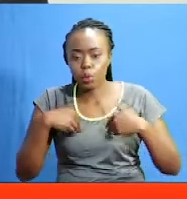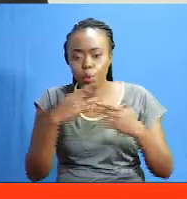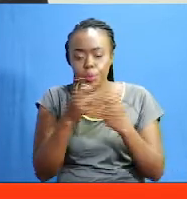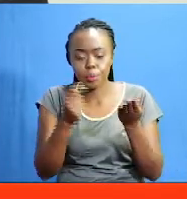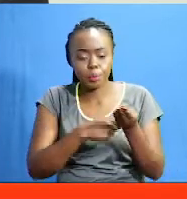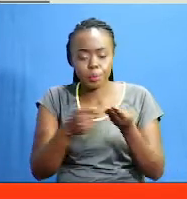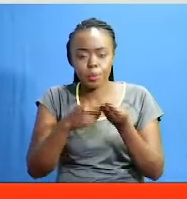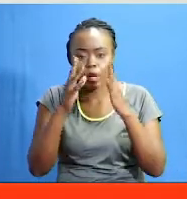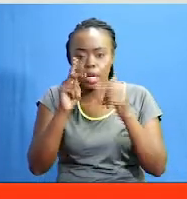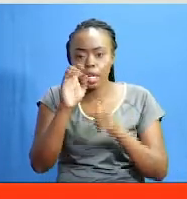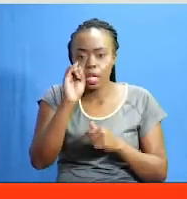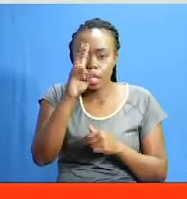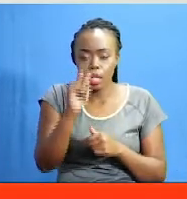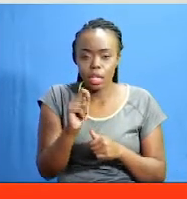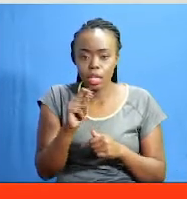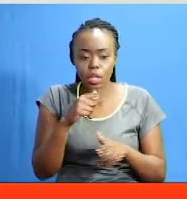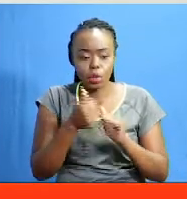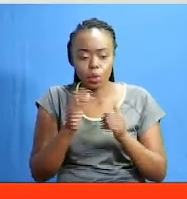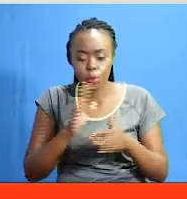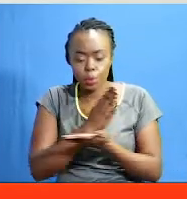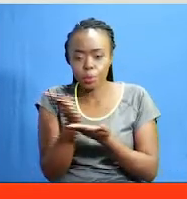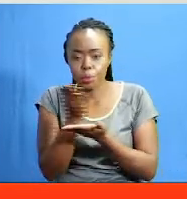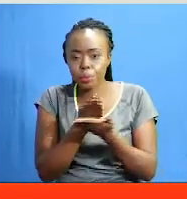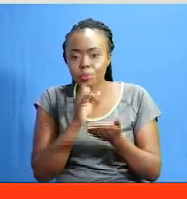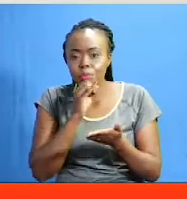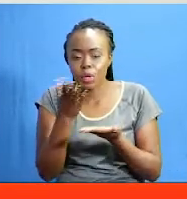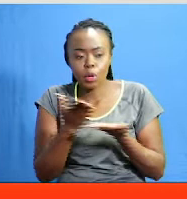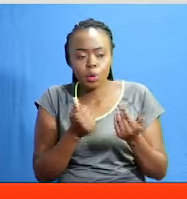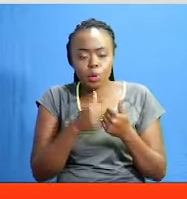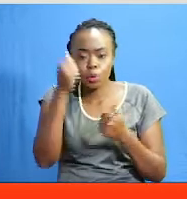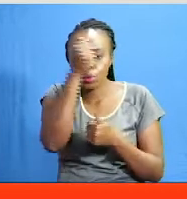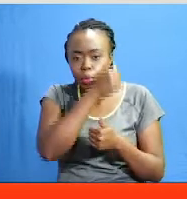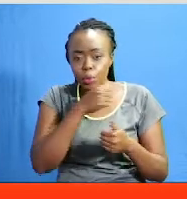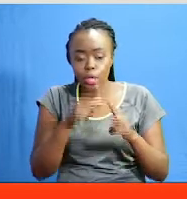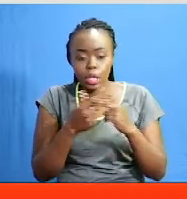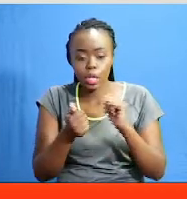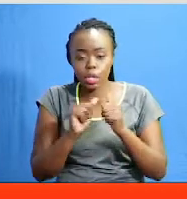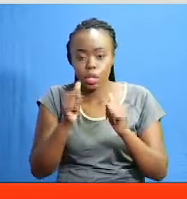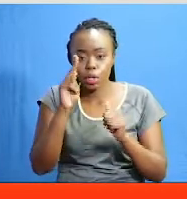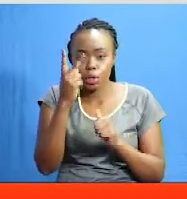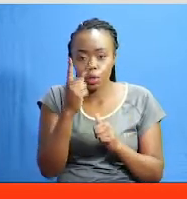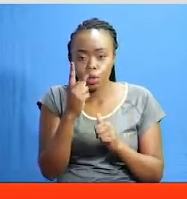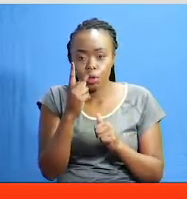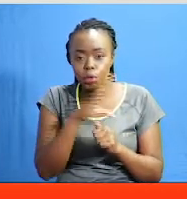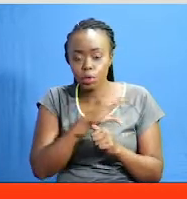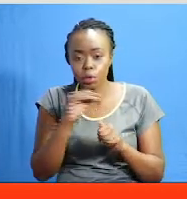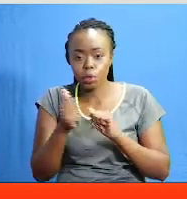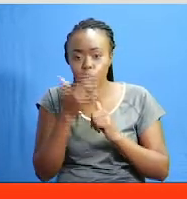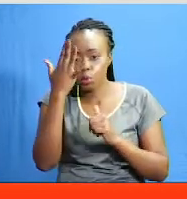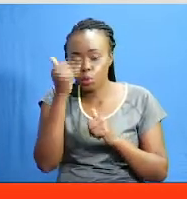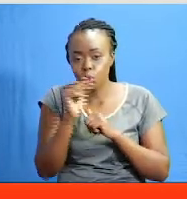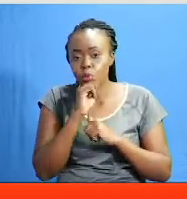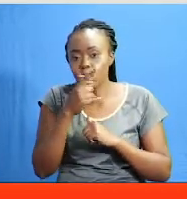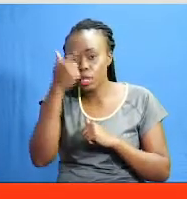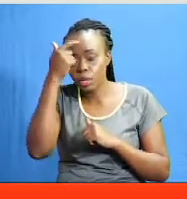Omaritech satellite training kit. Our target basically is in Africa, starting with Kenya. And